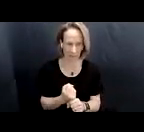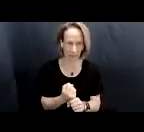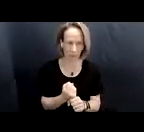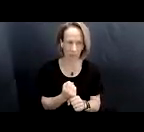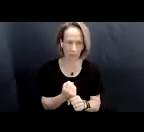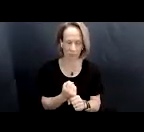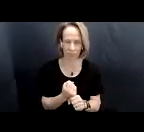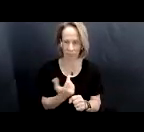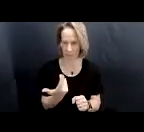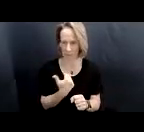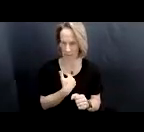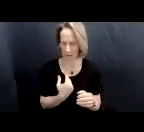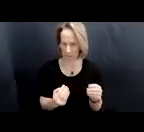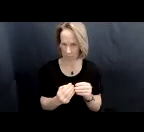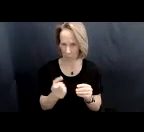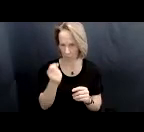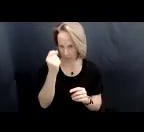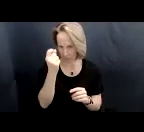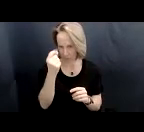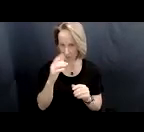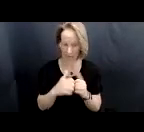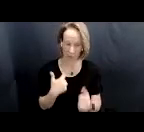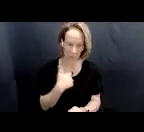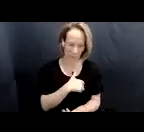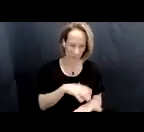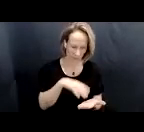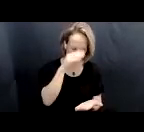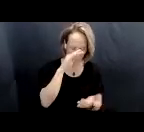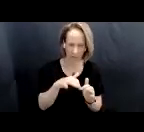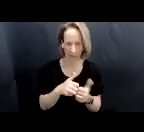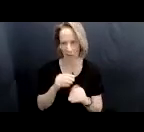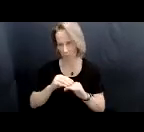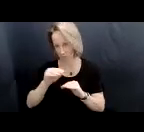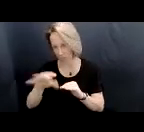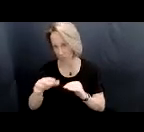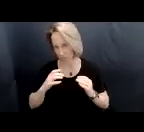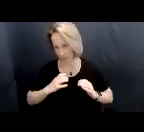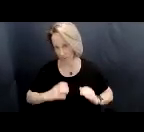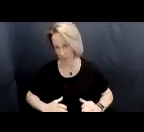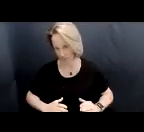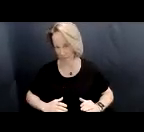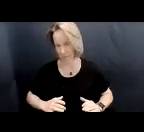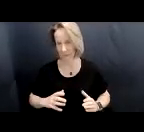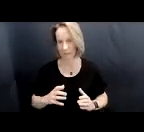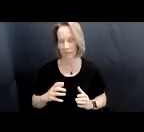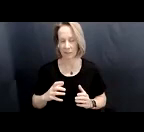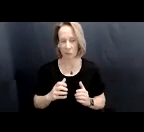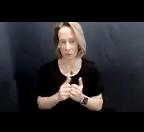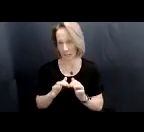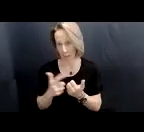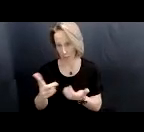to have that understanding of our own learning and especially how that impacts the clients we're serving in terms of the learning and learning curve that they have